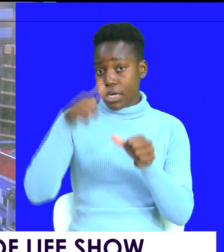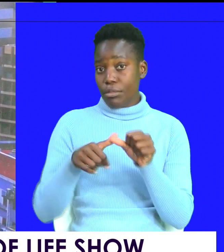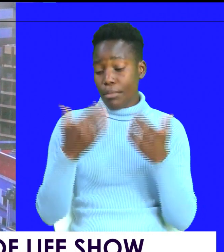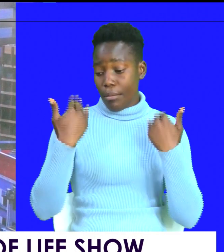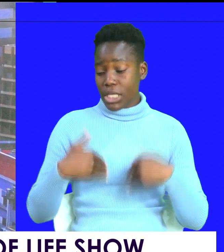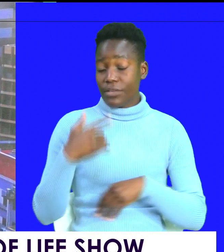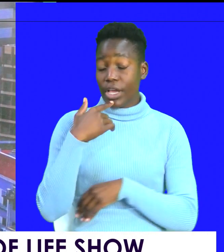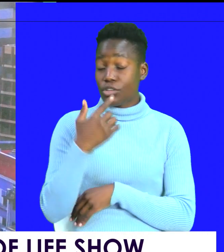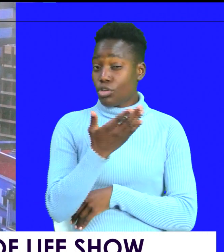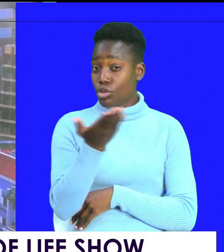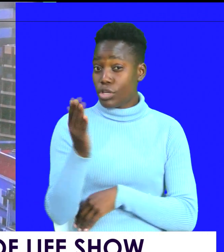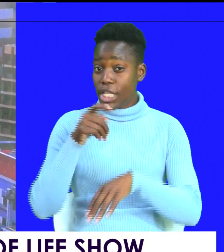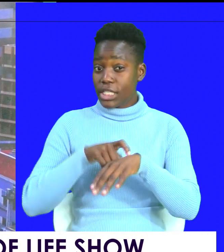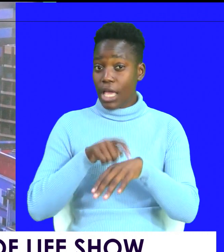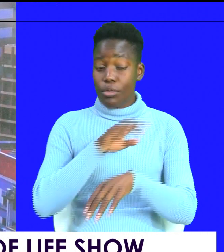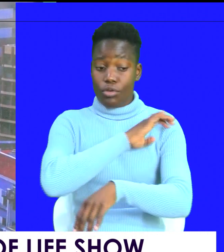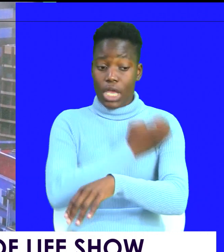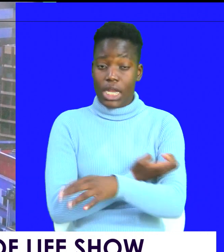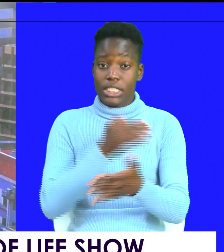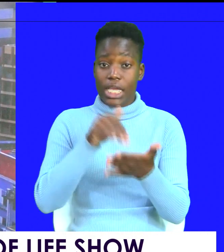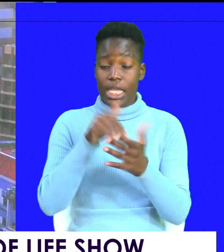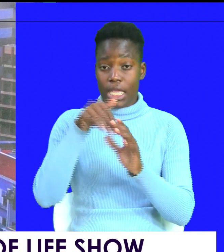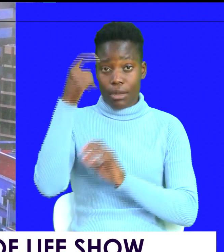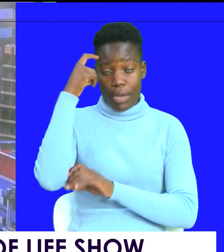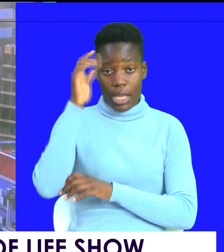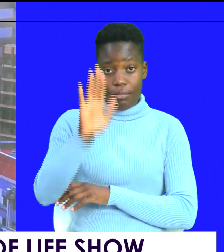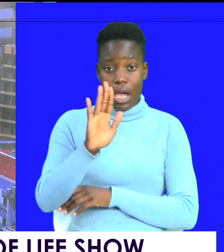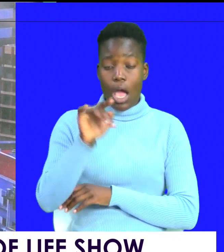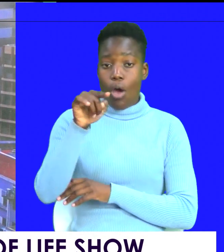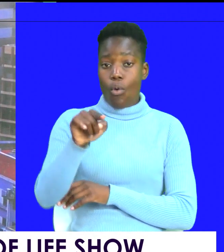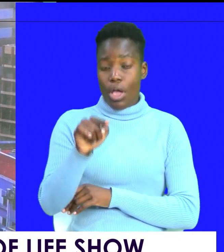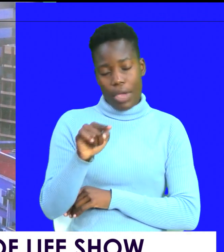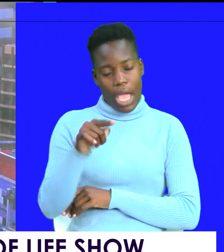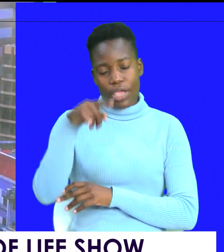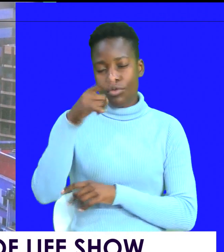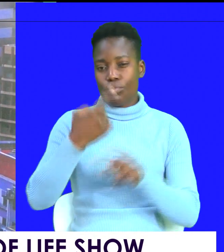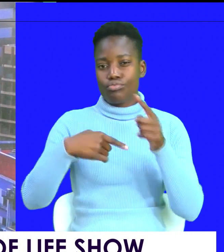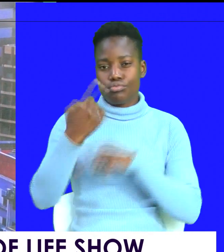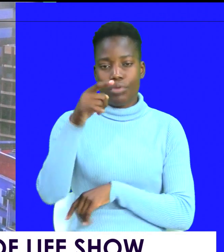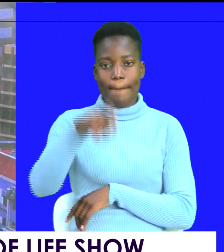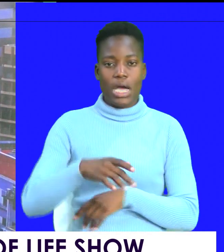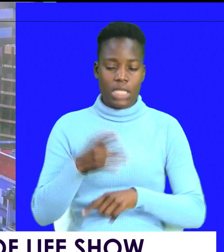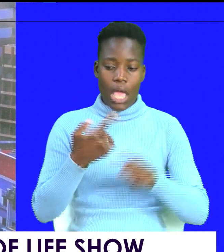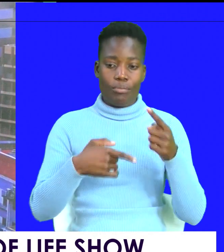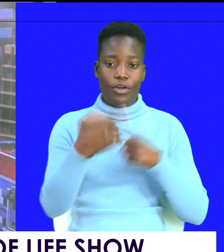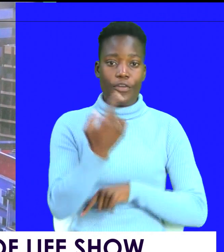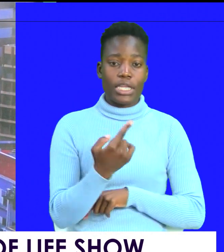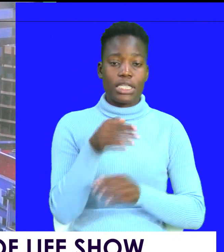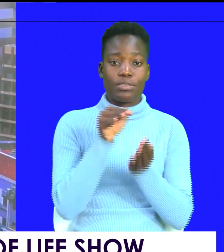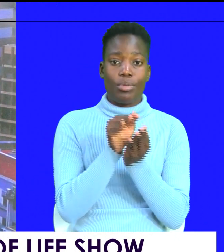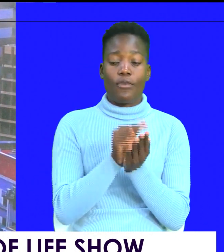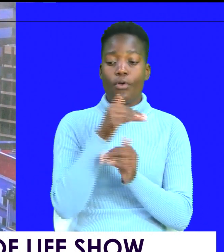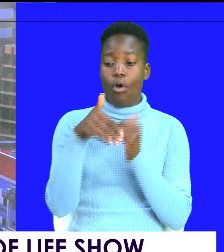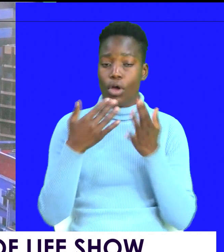told you, the moment you re-energize in your mind, you are a candidate for prosperity. Prosperity is in store for each